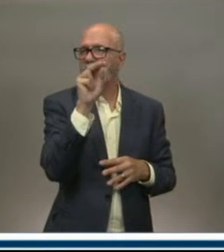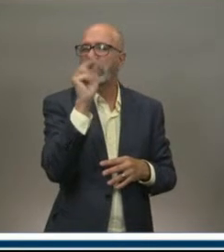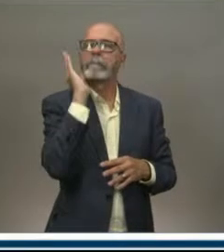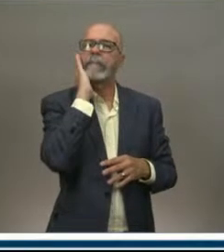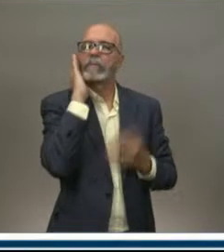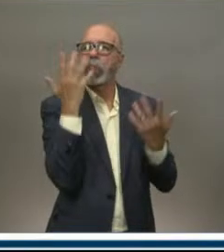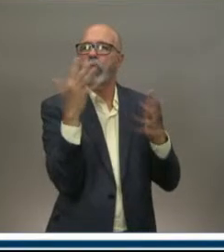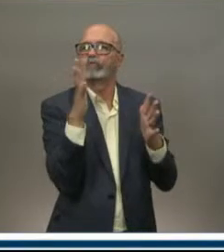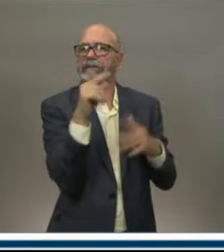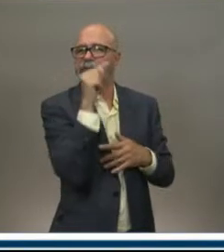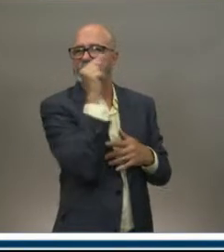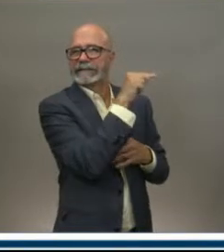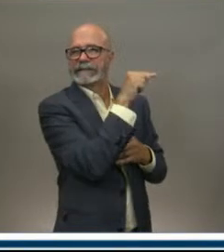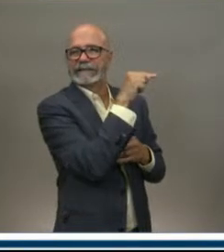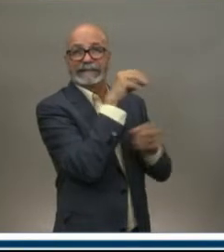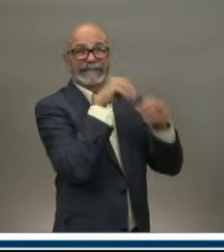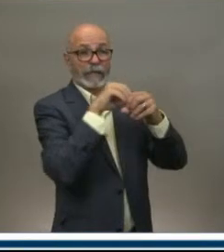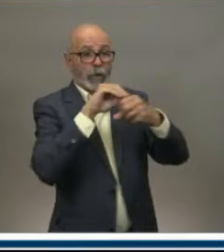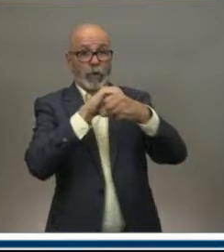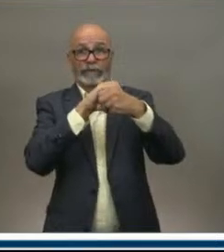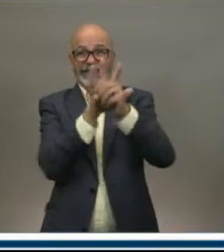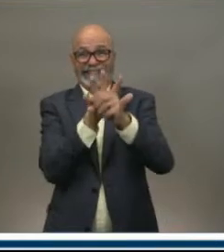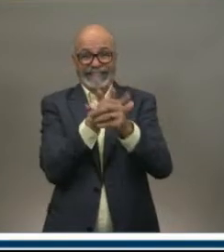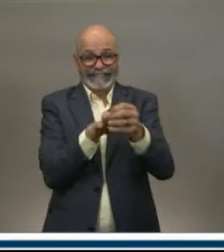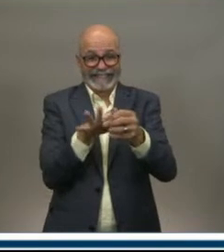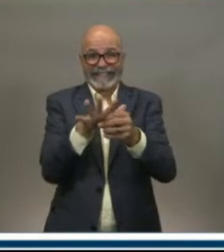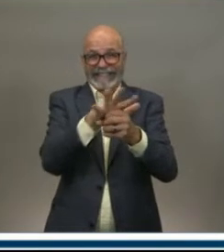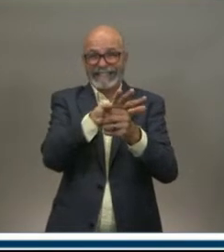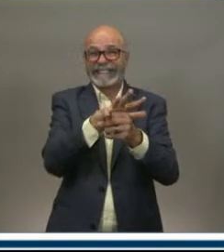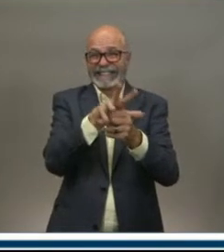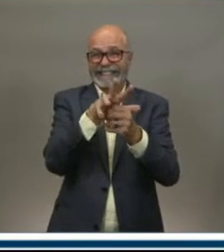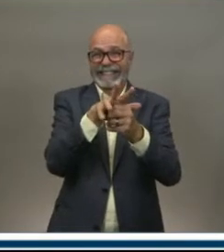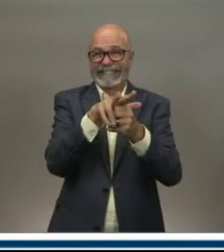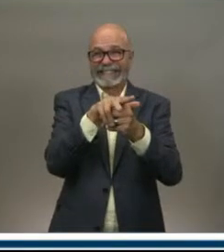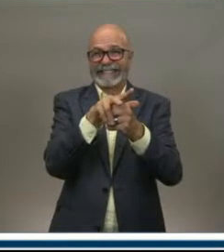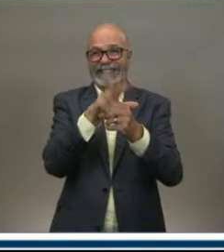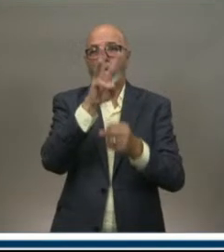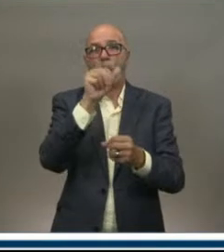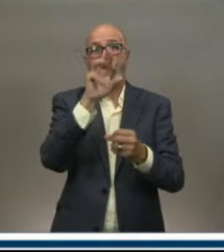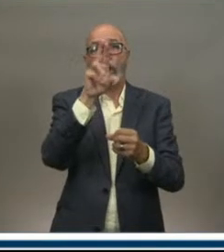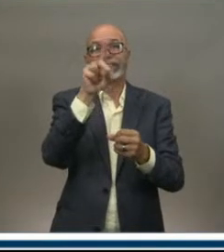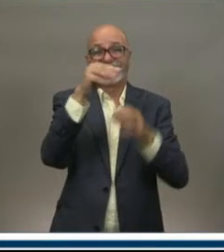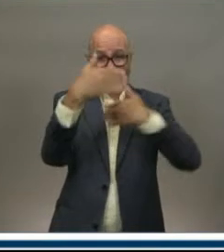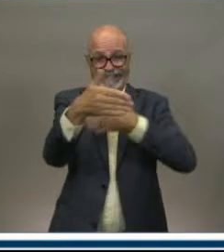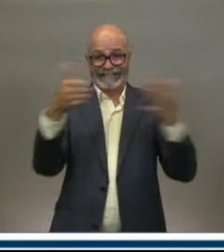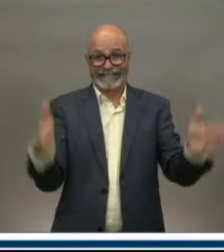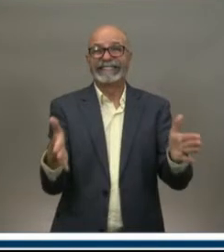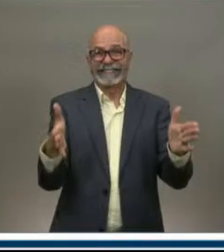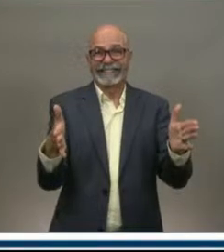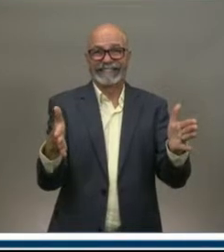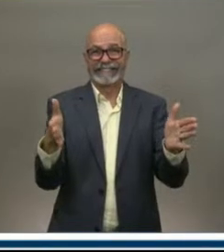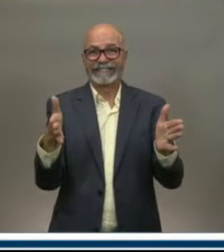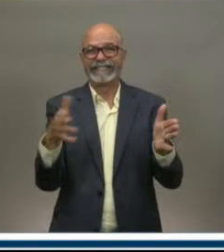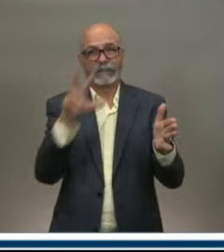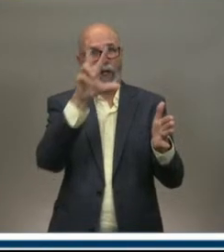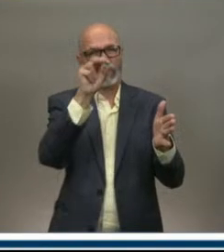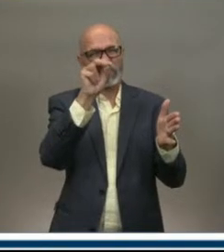ward to support, again, anticipating a best practice for how to respond to an